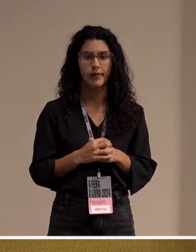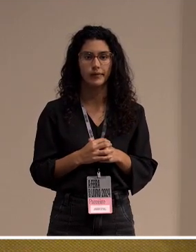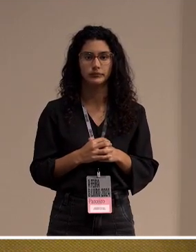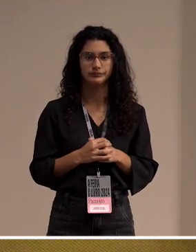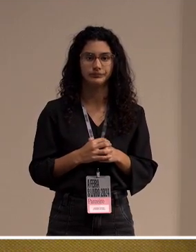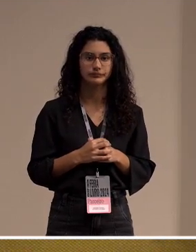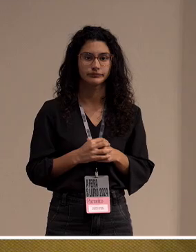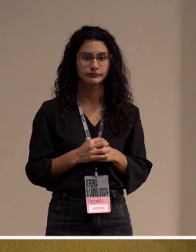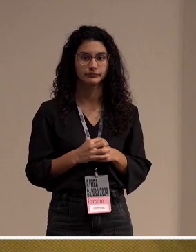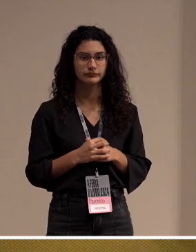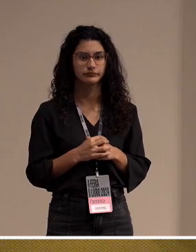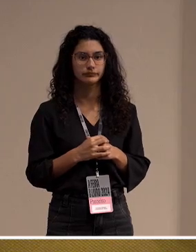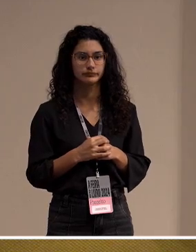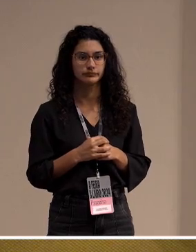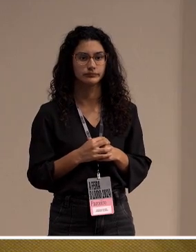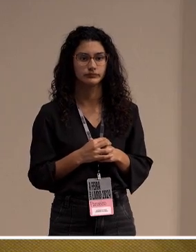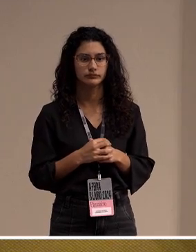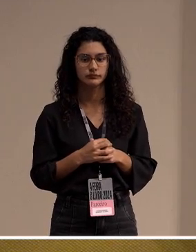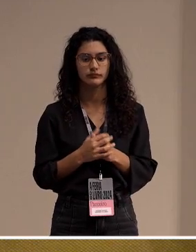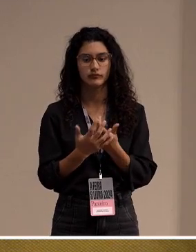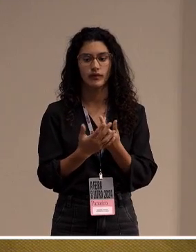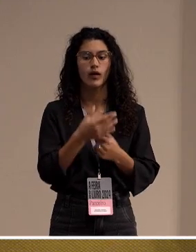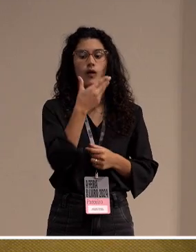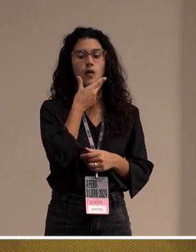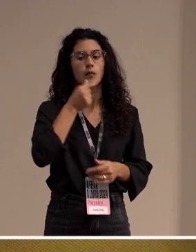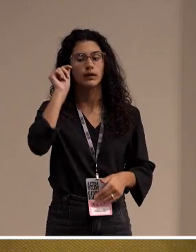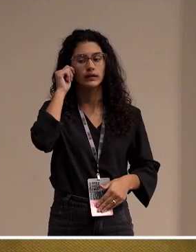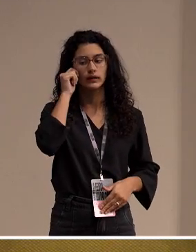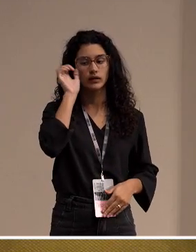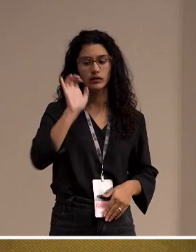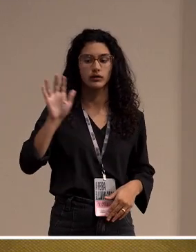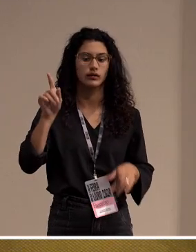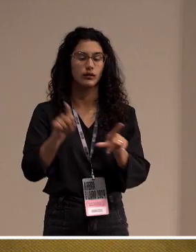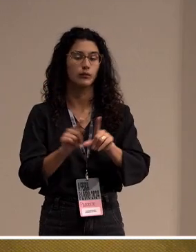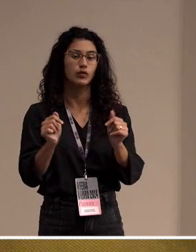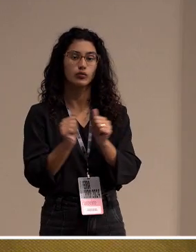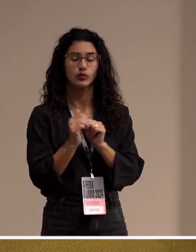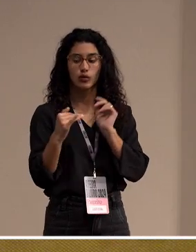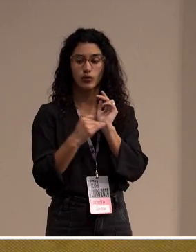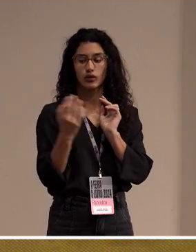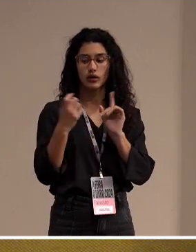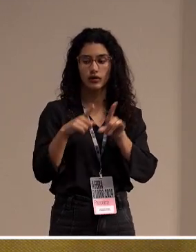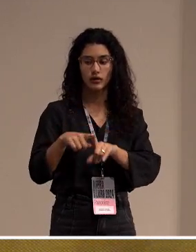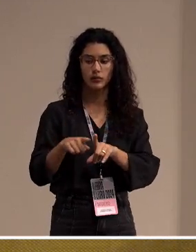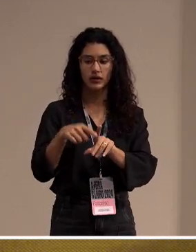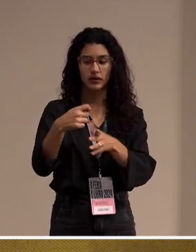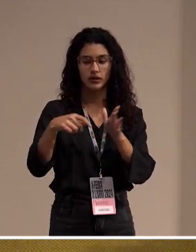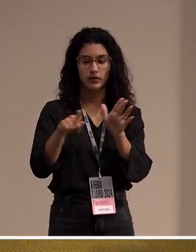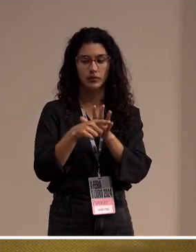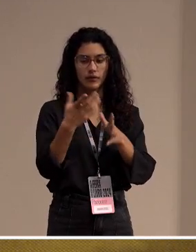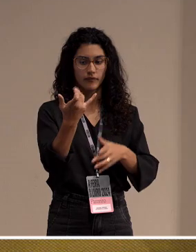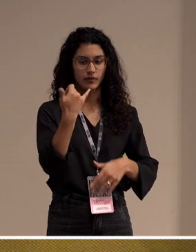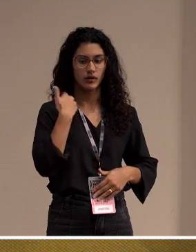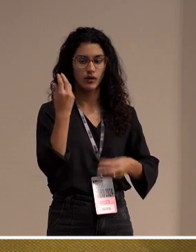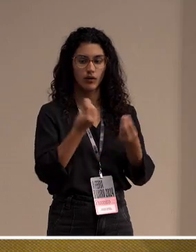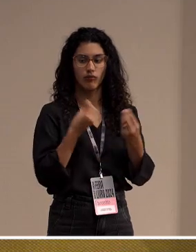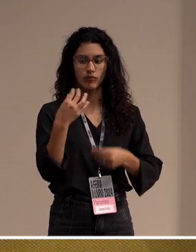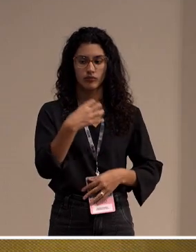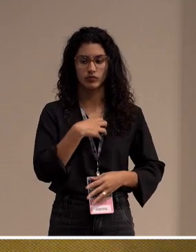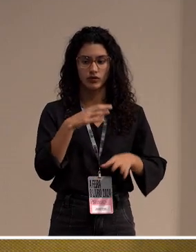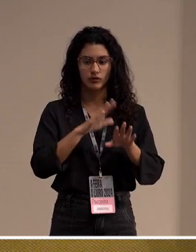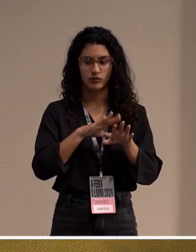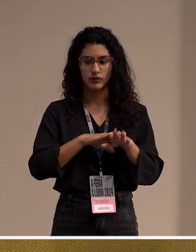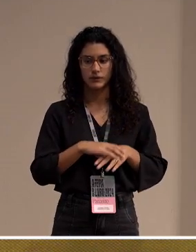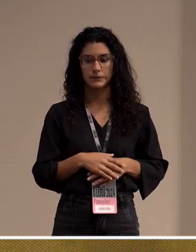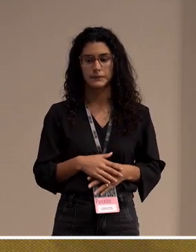as a black person in the United States, the last thing I ever want from a writer is to tell me how to behave. But